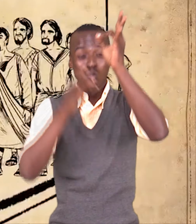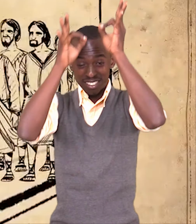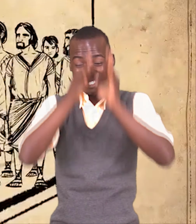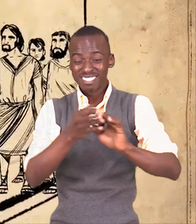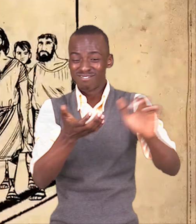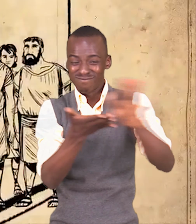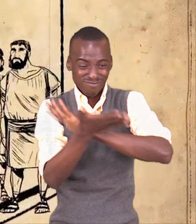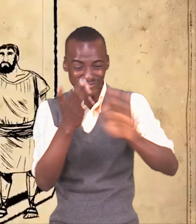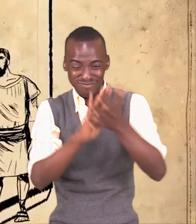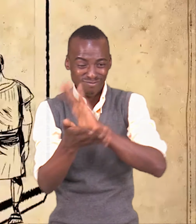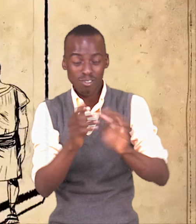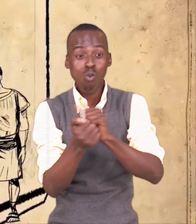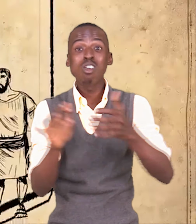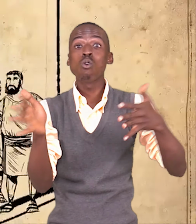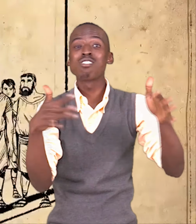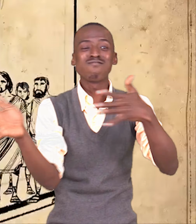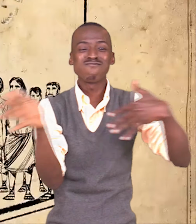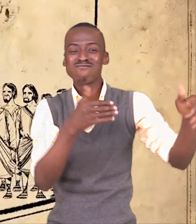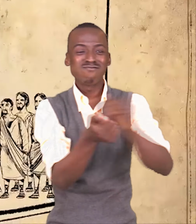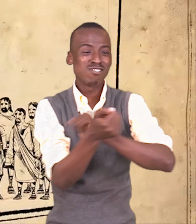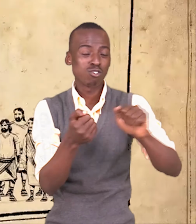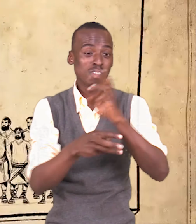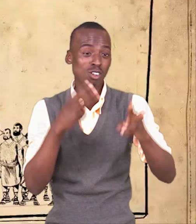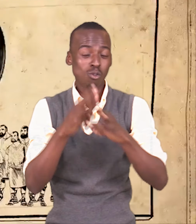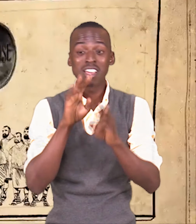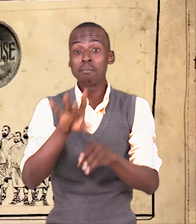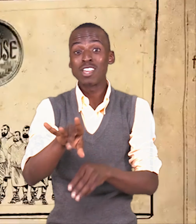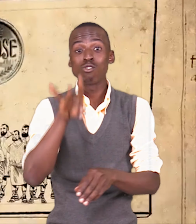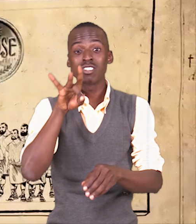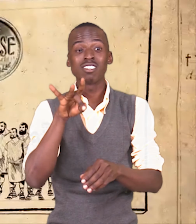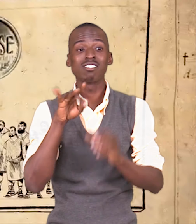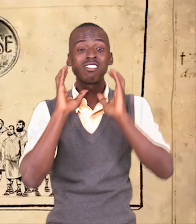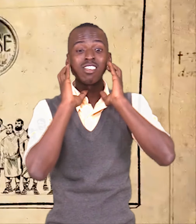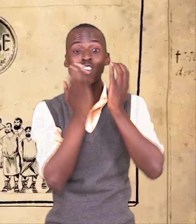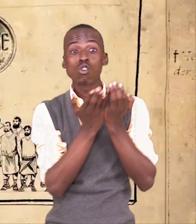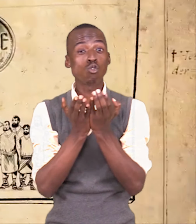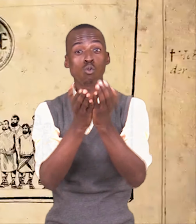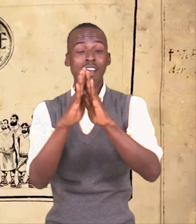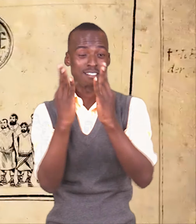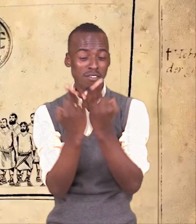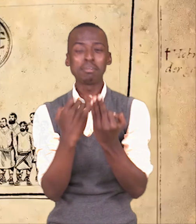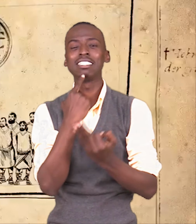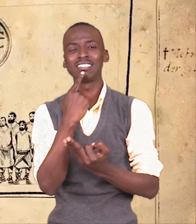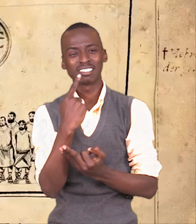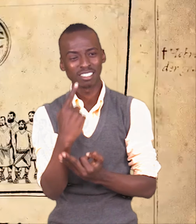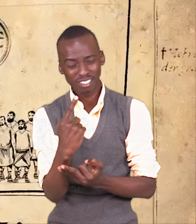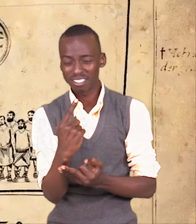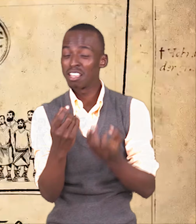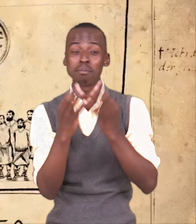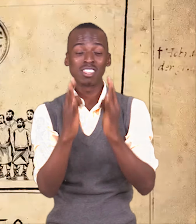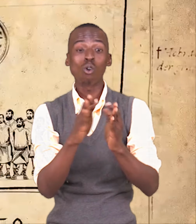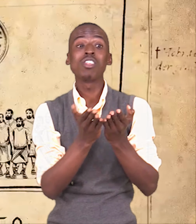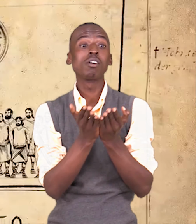and we are thinking they're screwing up God's plan, but he keeps turning their evil back into good. And somehow, he's going to